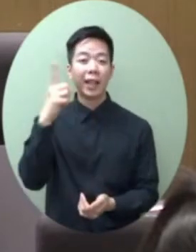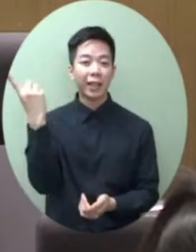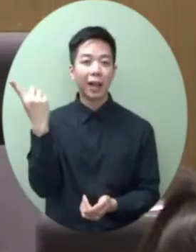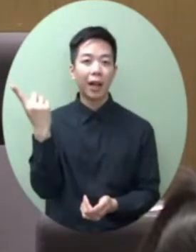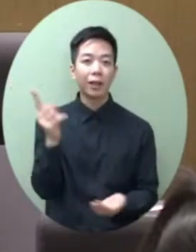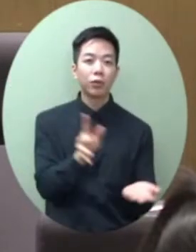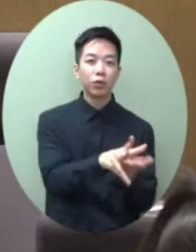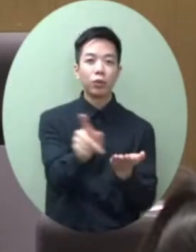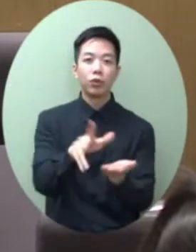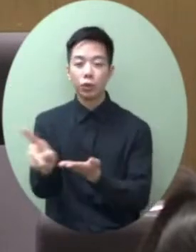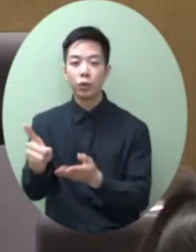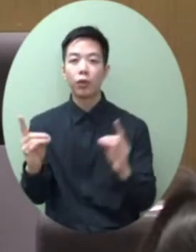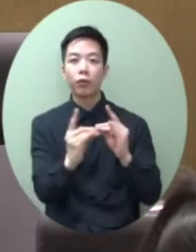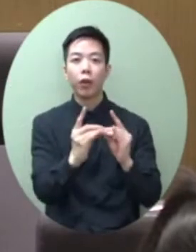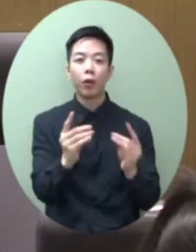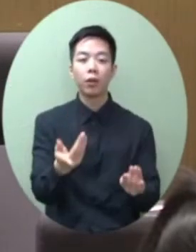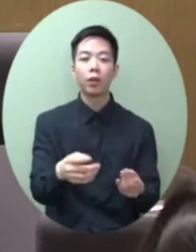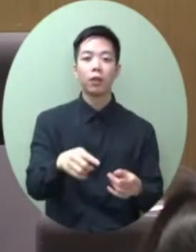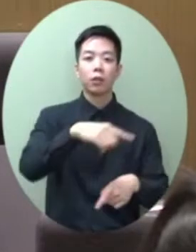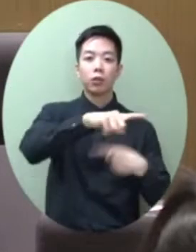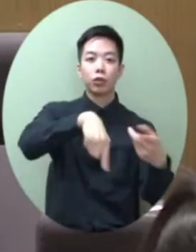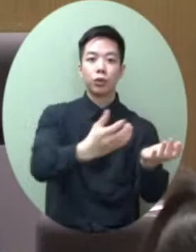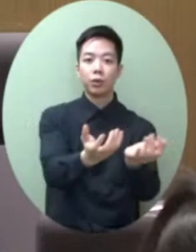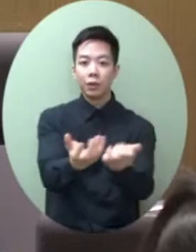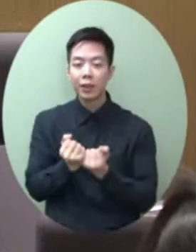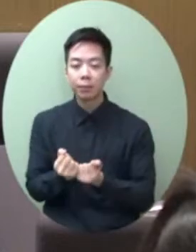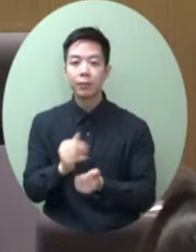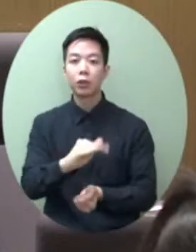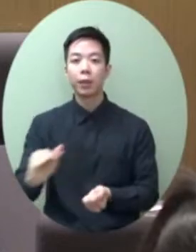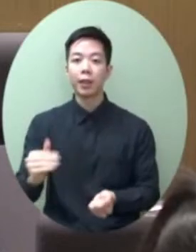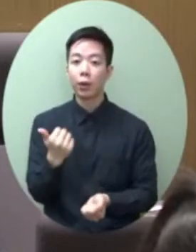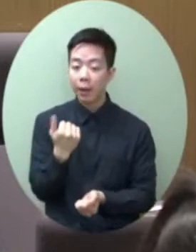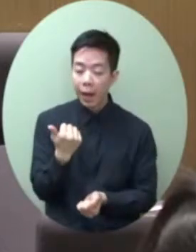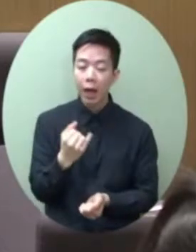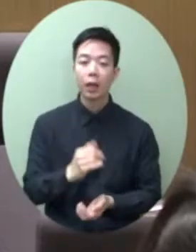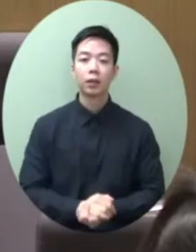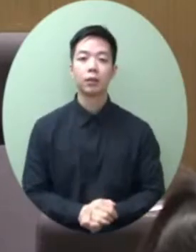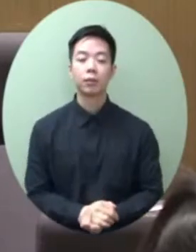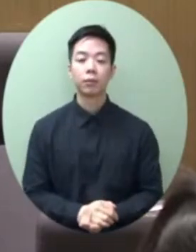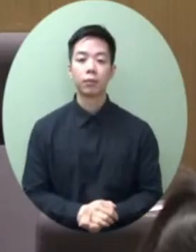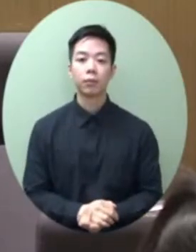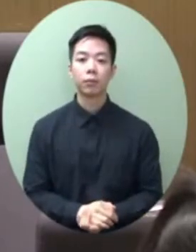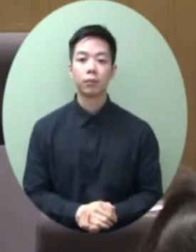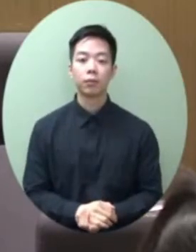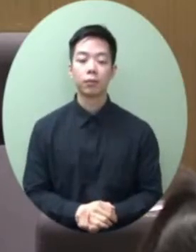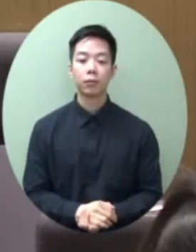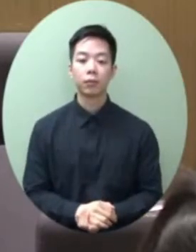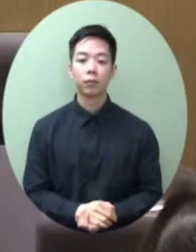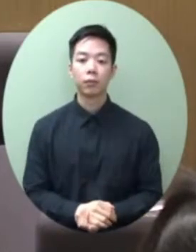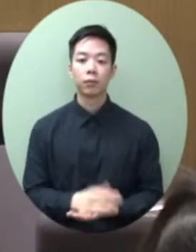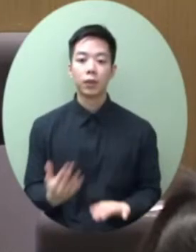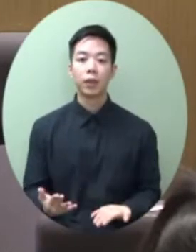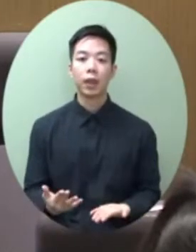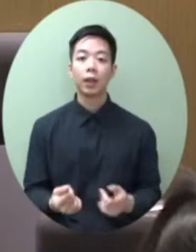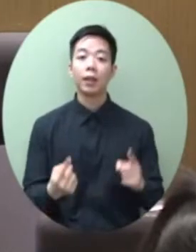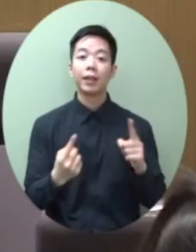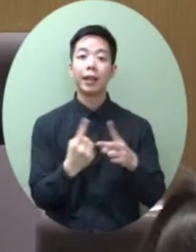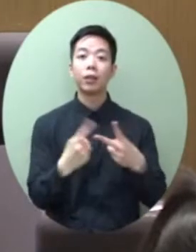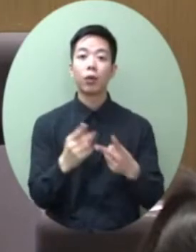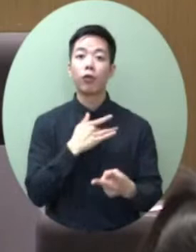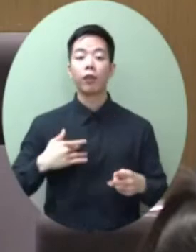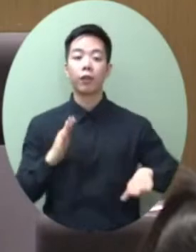allocating resources or to vacate more hospital beds to cope with demand from this group of patients?